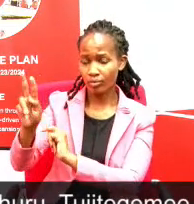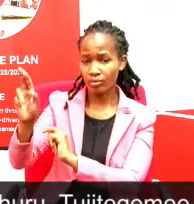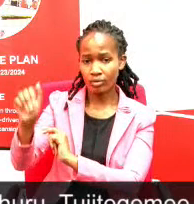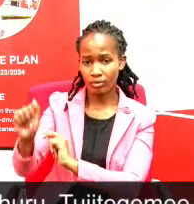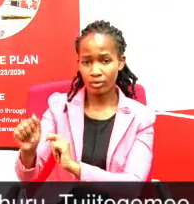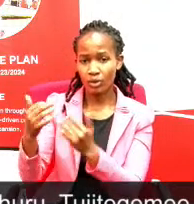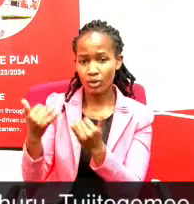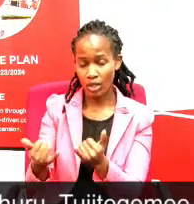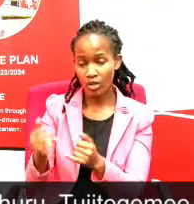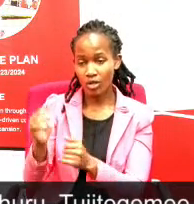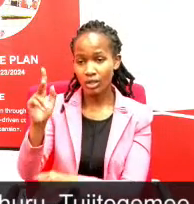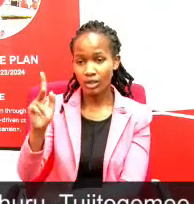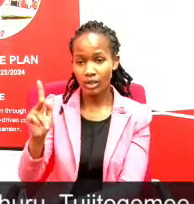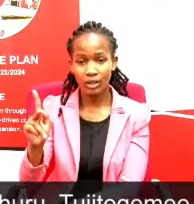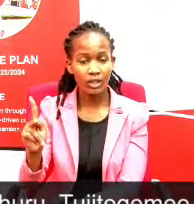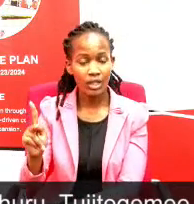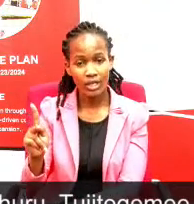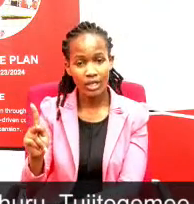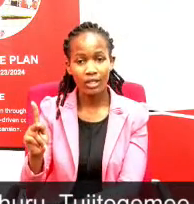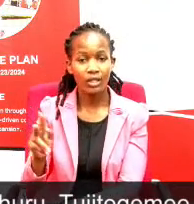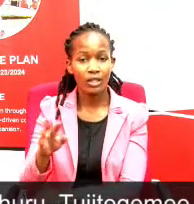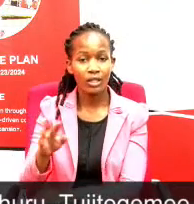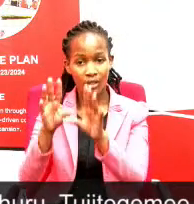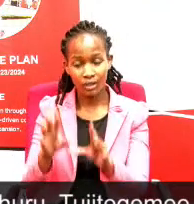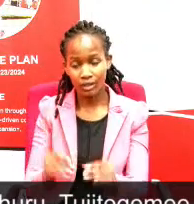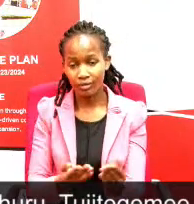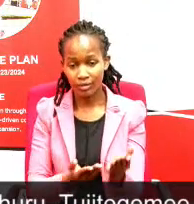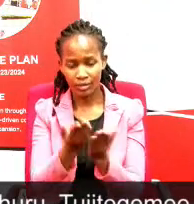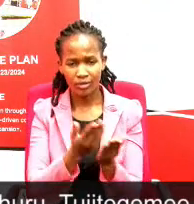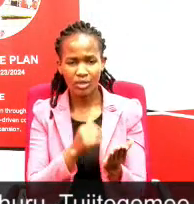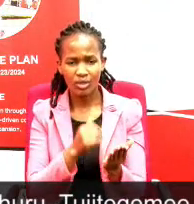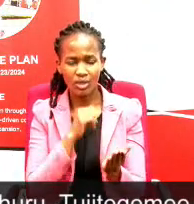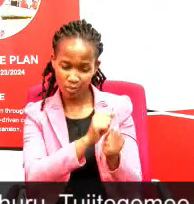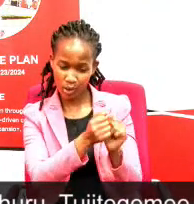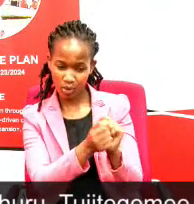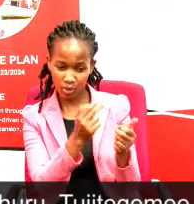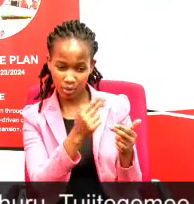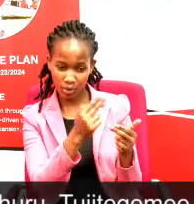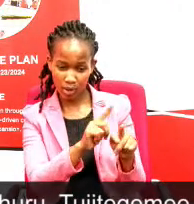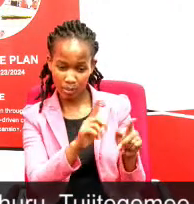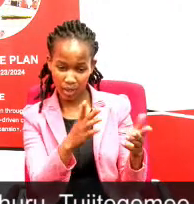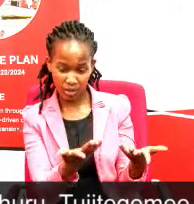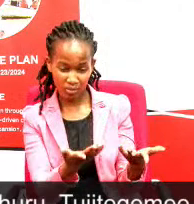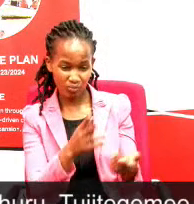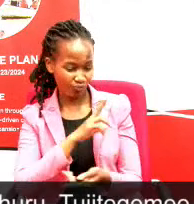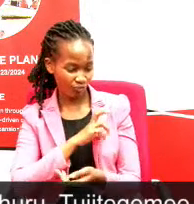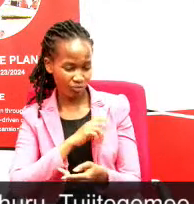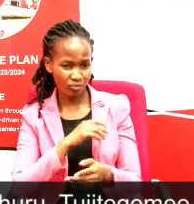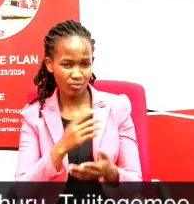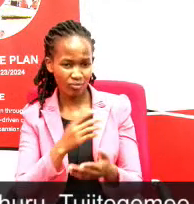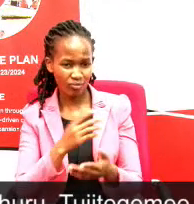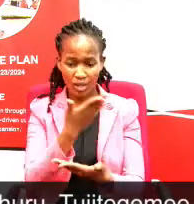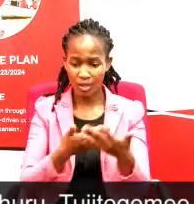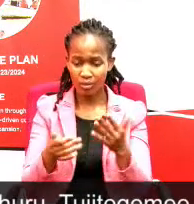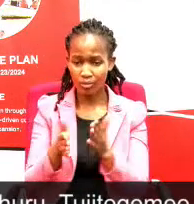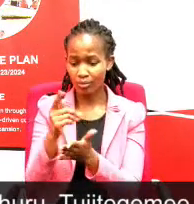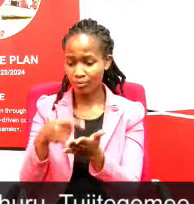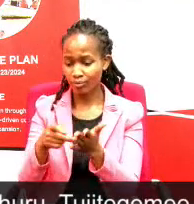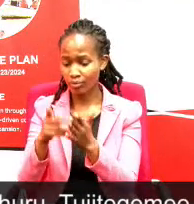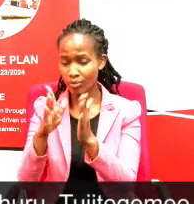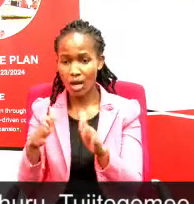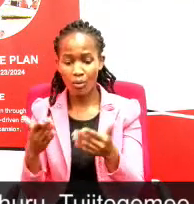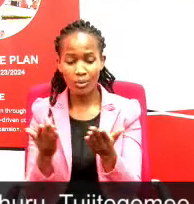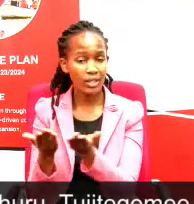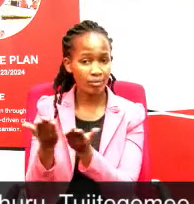Revenue Service. And not just in branding and name, but the way, the attitudes, the interaction with taxpayers, the way